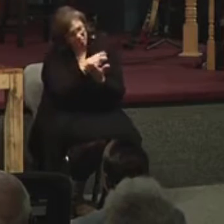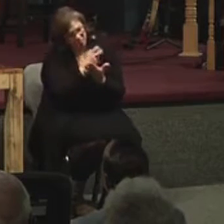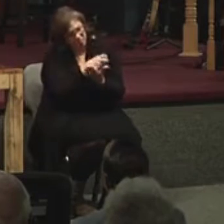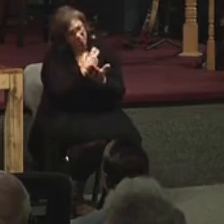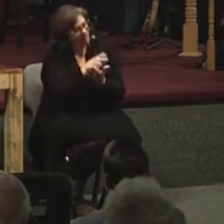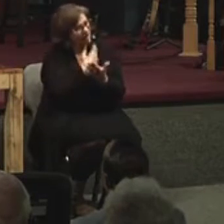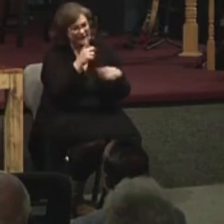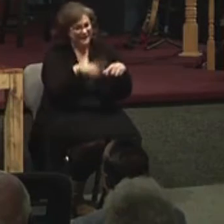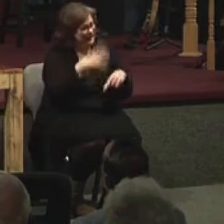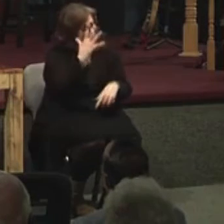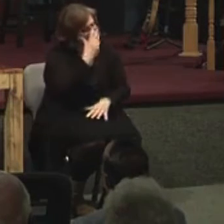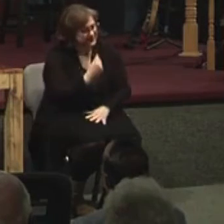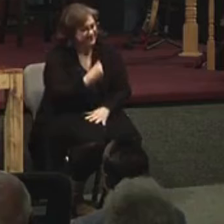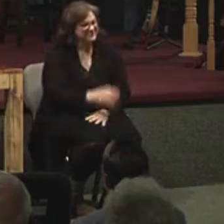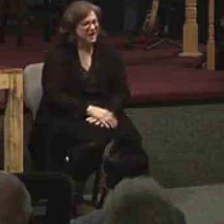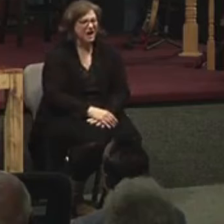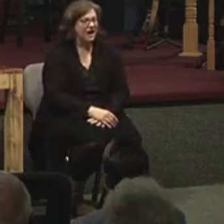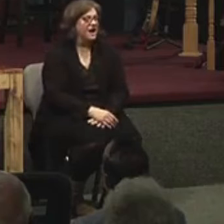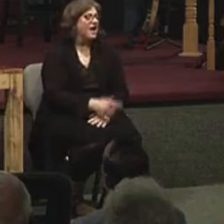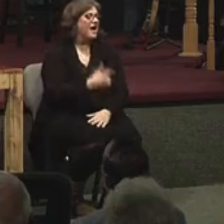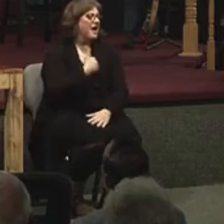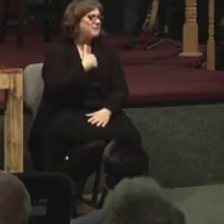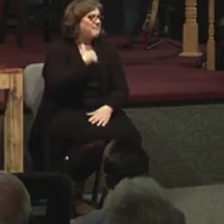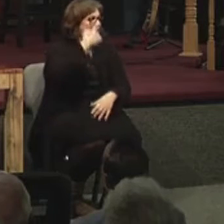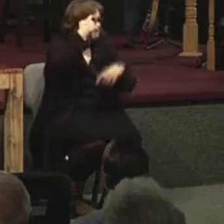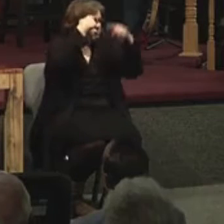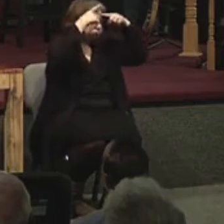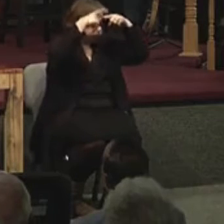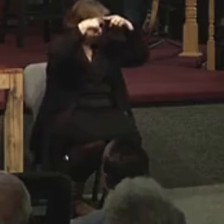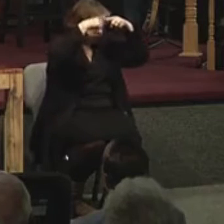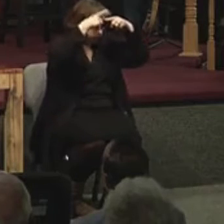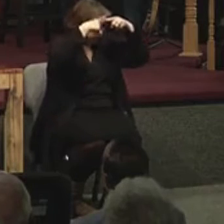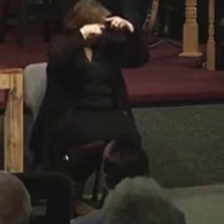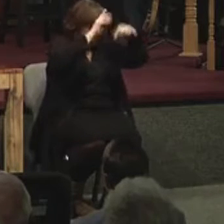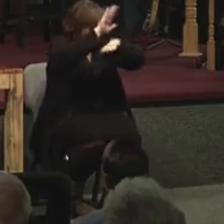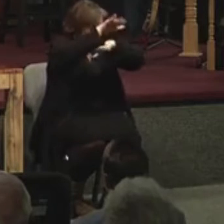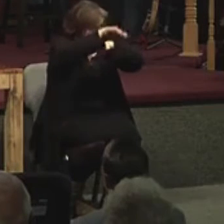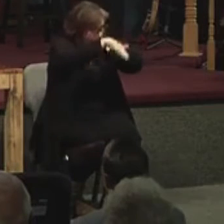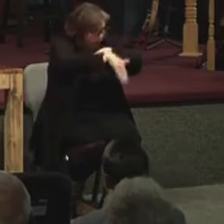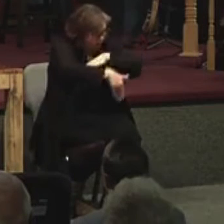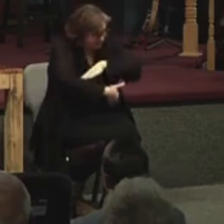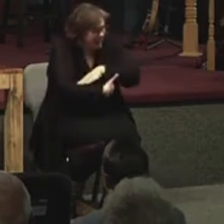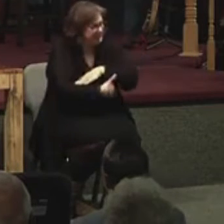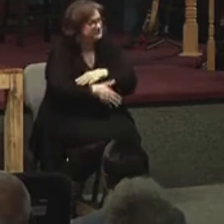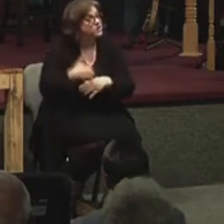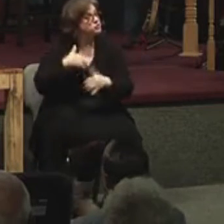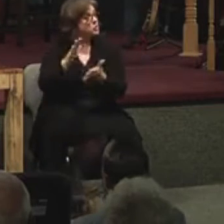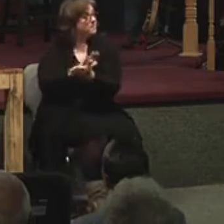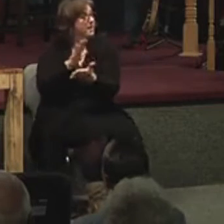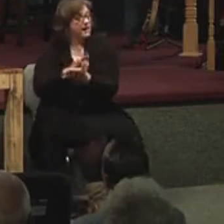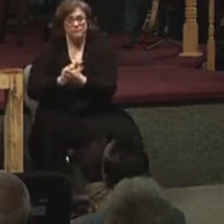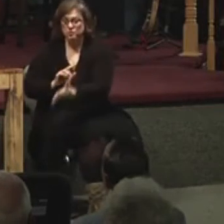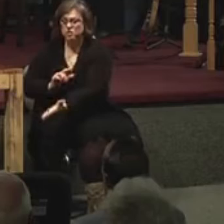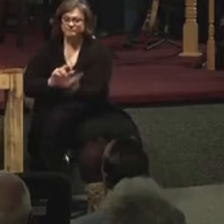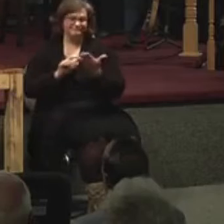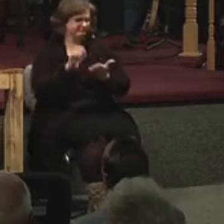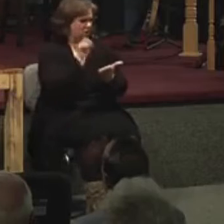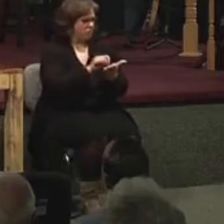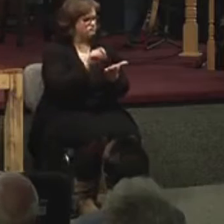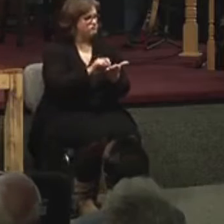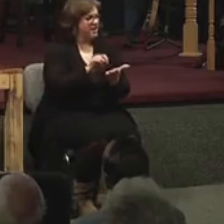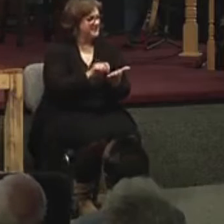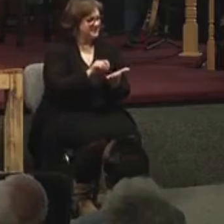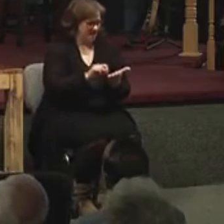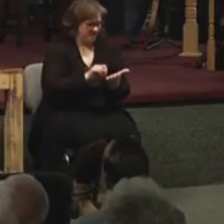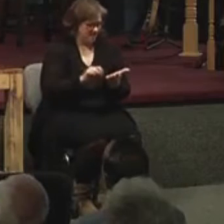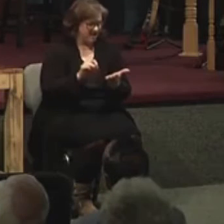And so I got a notepad out, and instead of writing down all the things that I was concerned about or worried about or needed to do or the conversations that needed to be